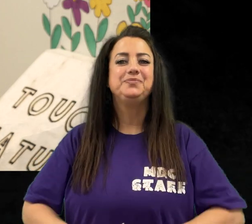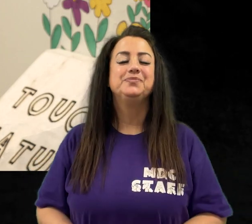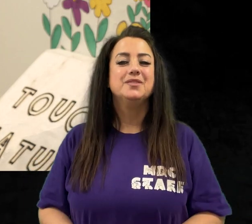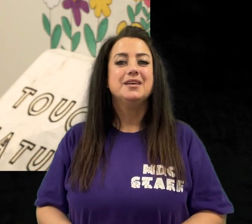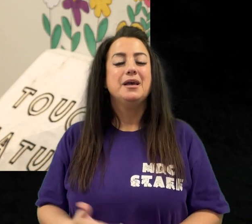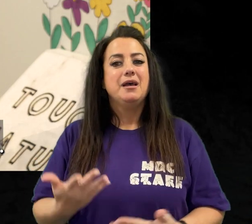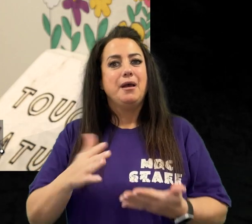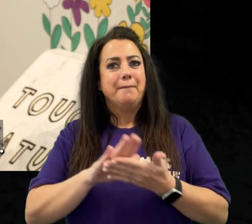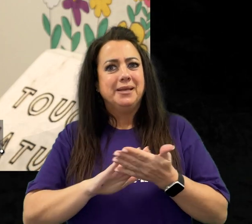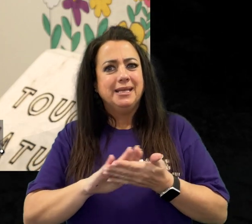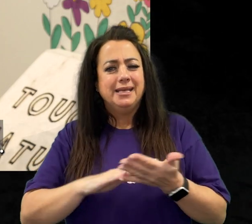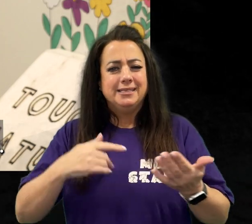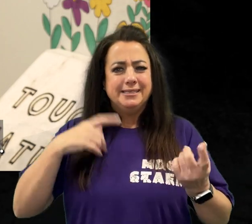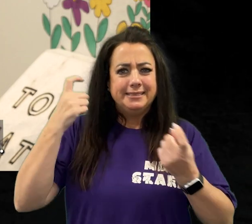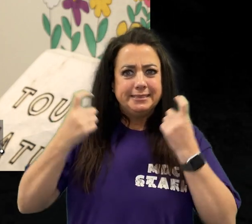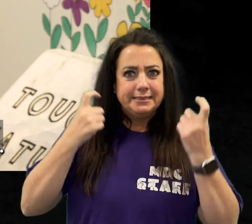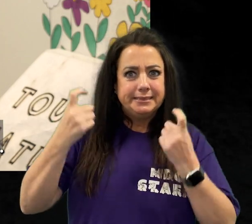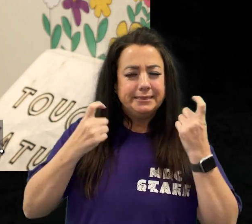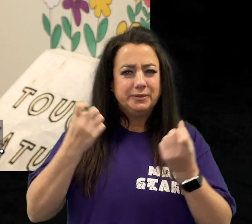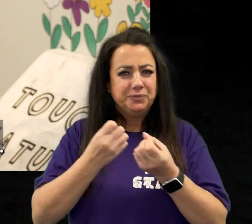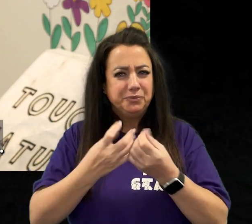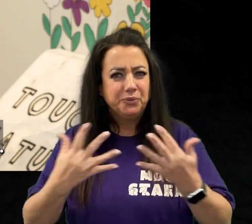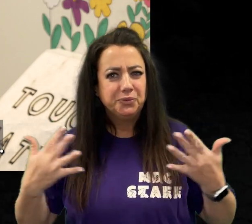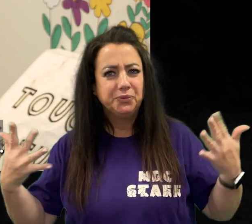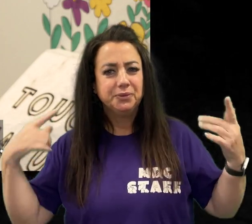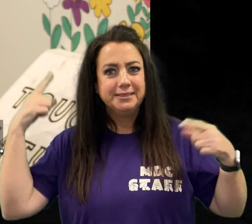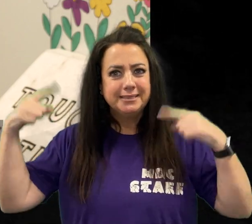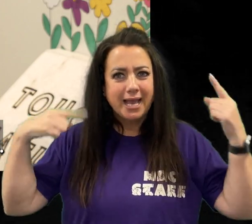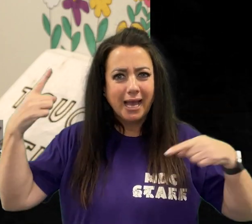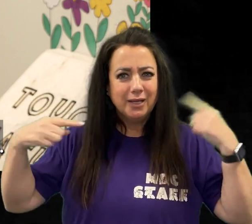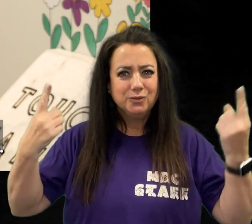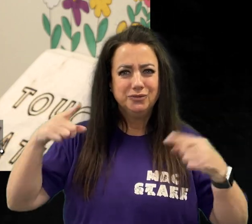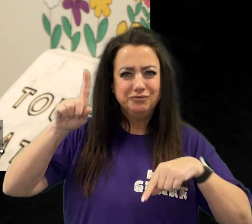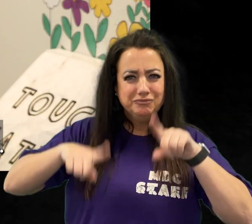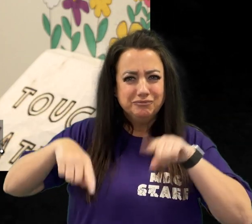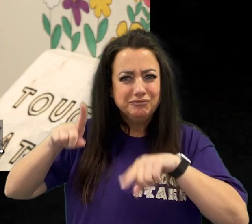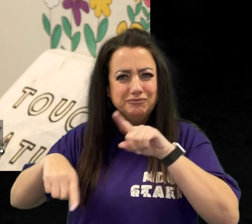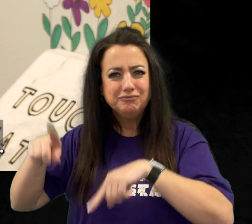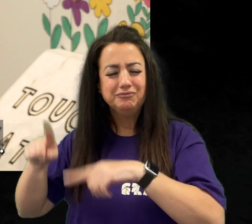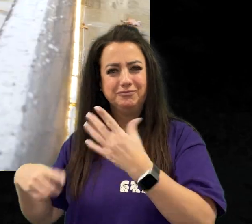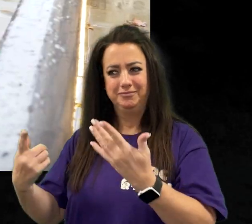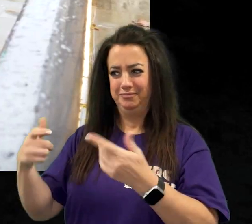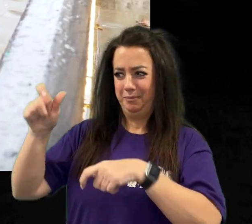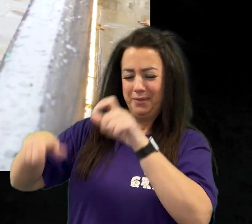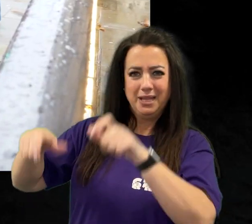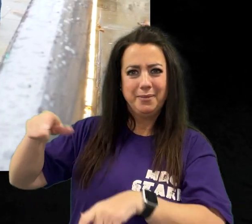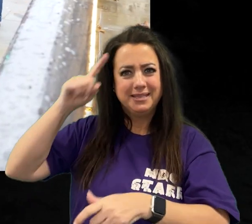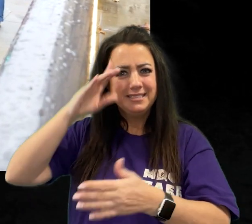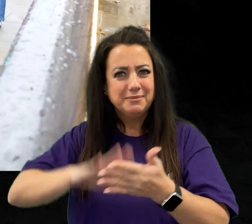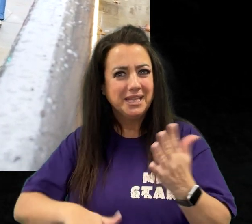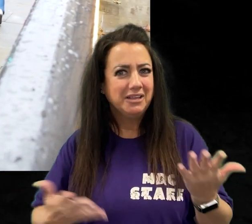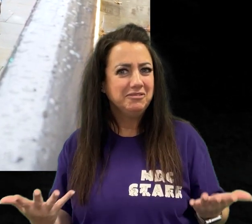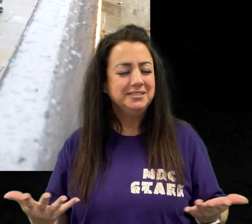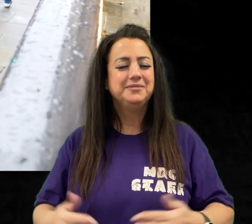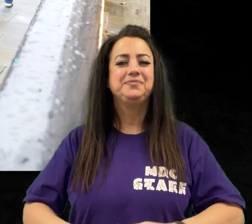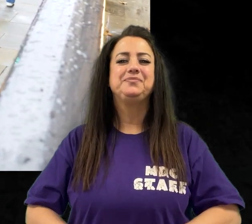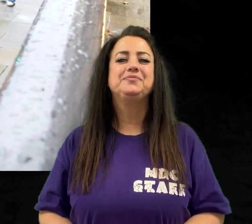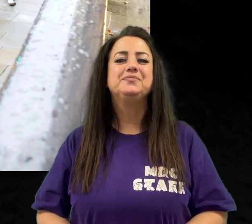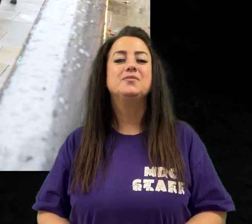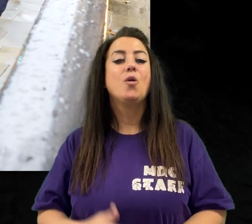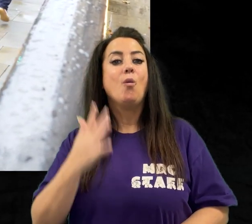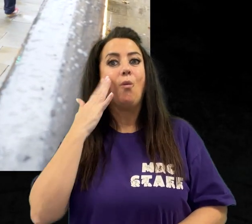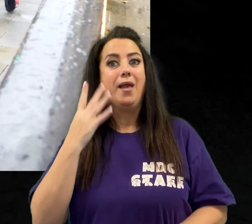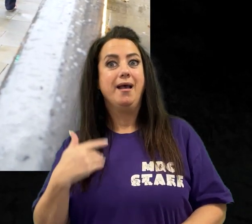and so that means I think a lot about sound and how different people experience sound. On the day that I came to be involved